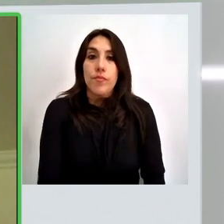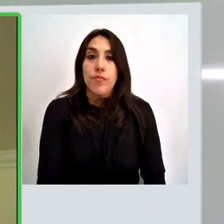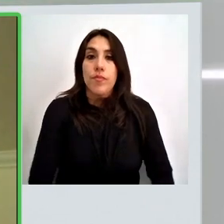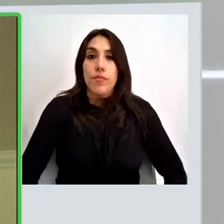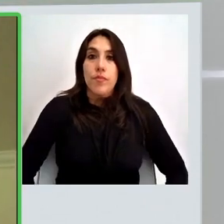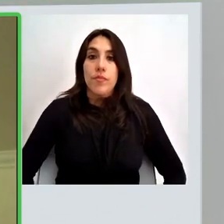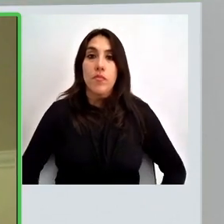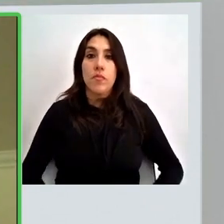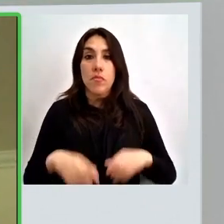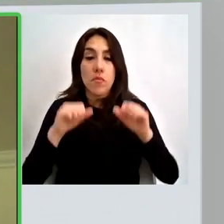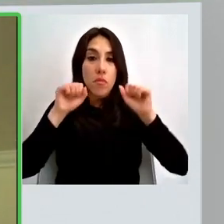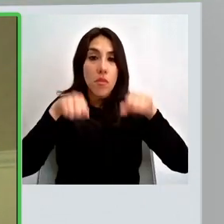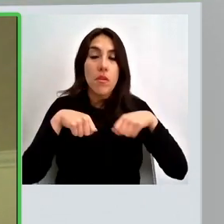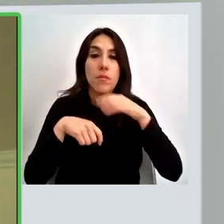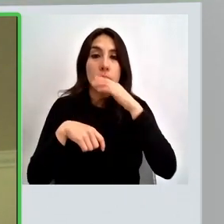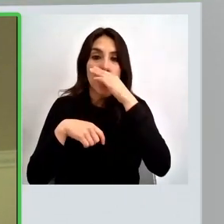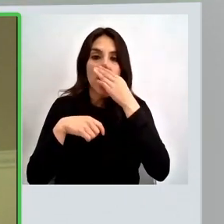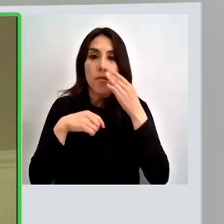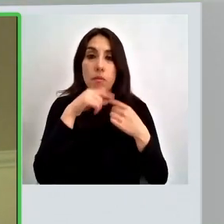legislation.